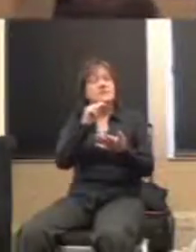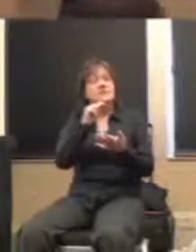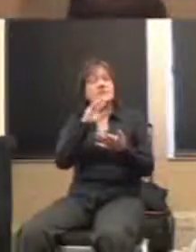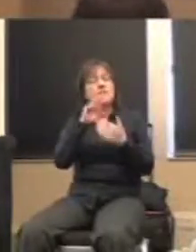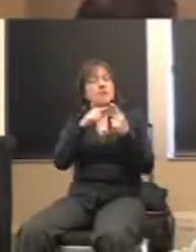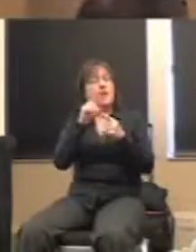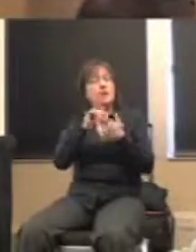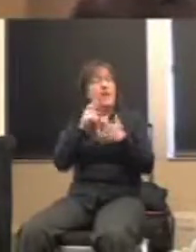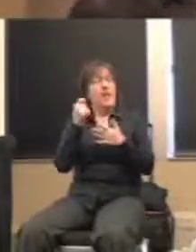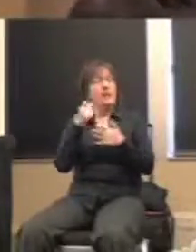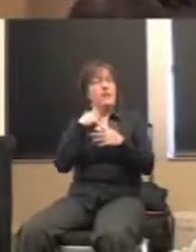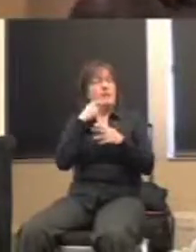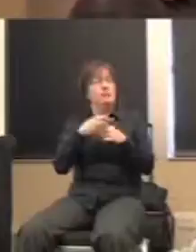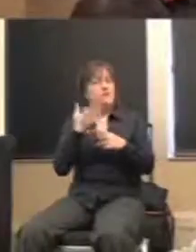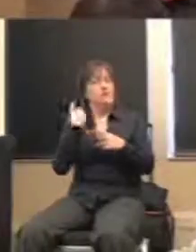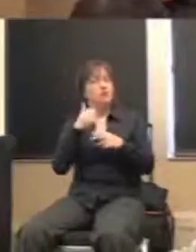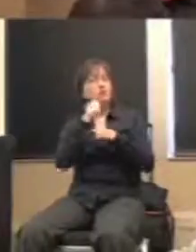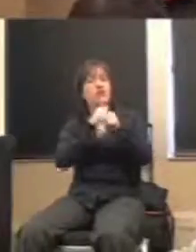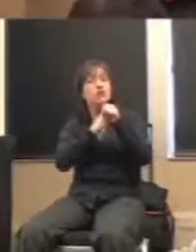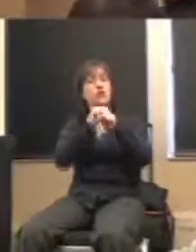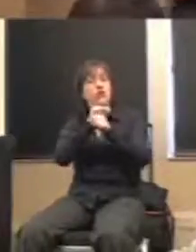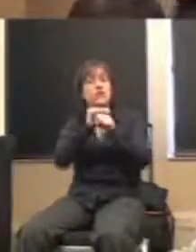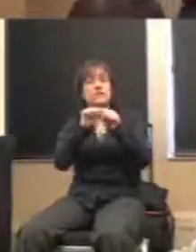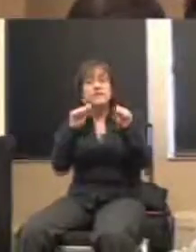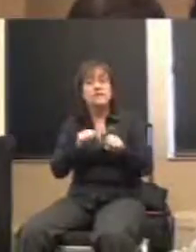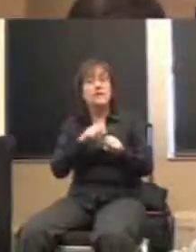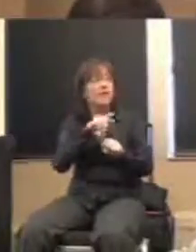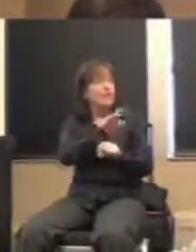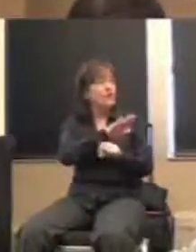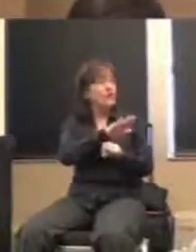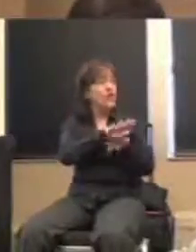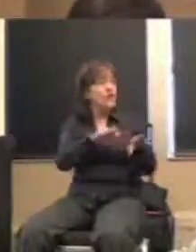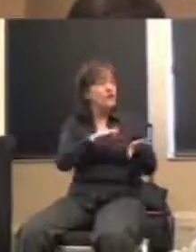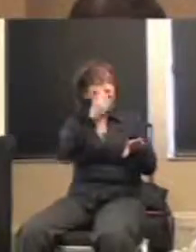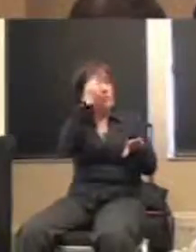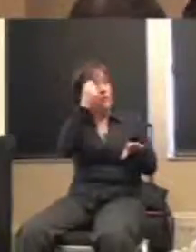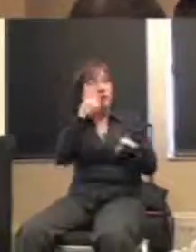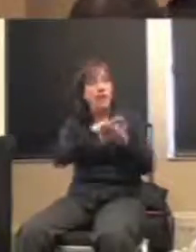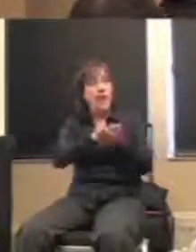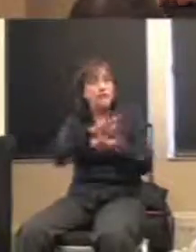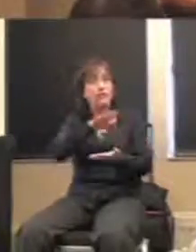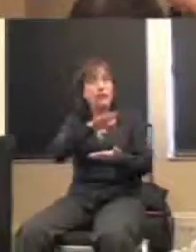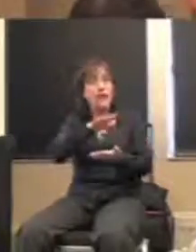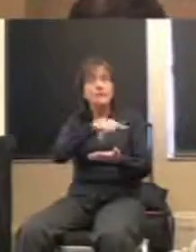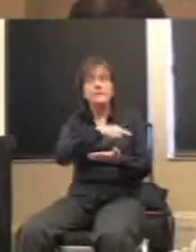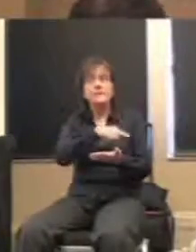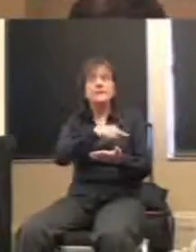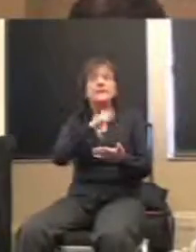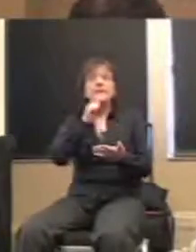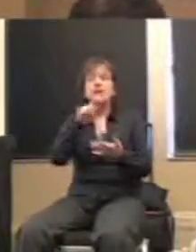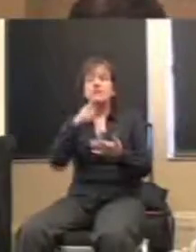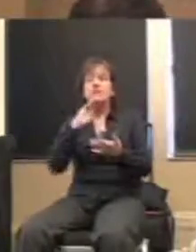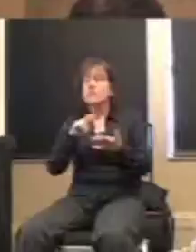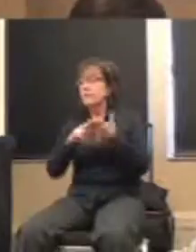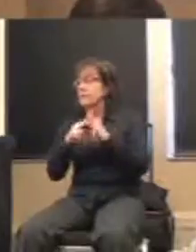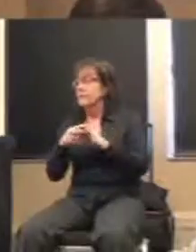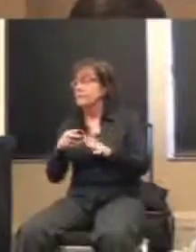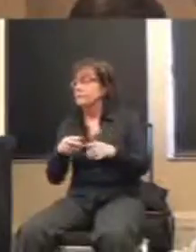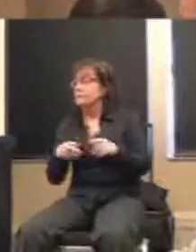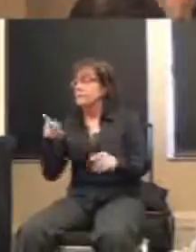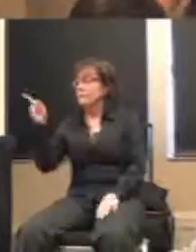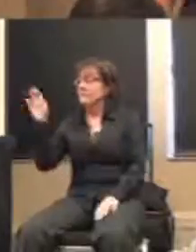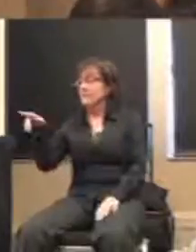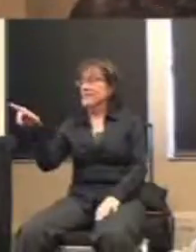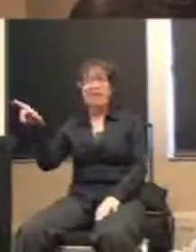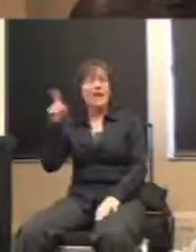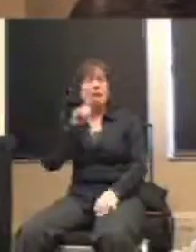systems, but a student's level of abstraction, you really have to understand that. And that just means, does this mean anything to